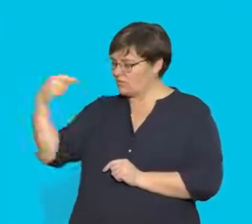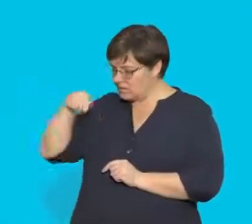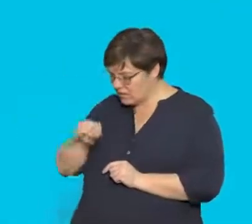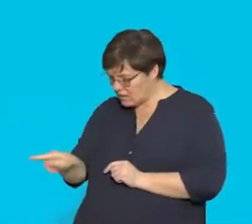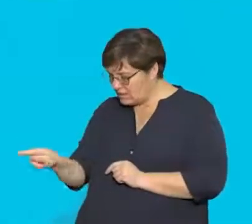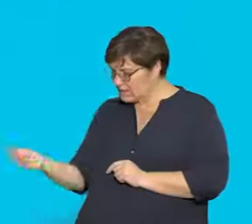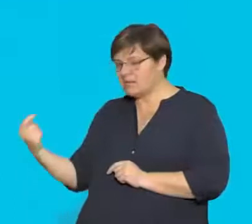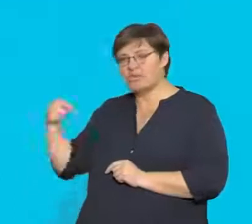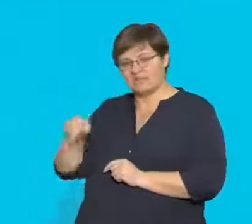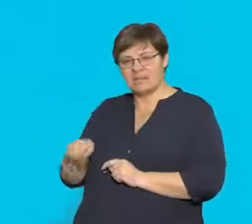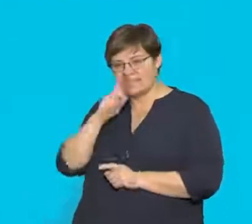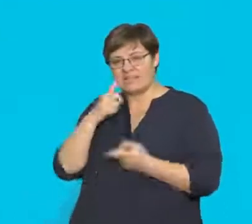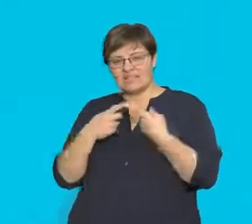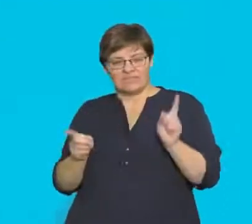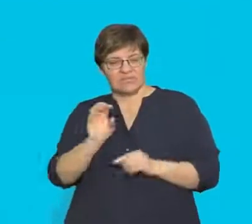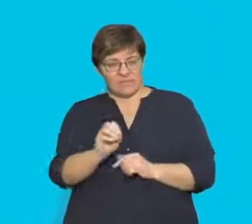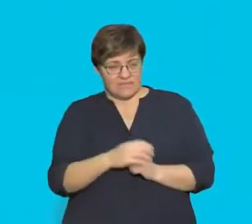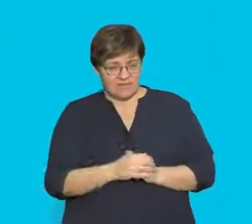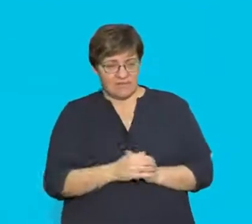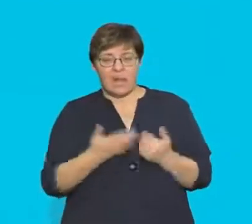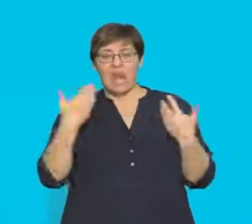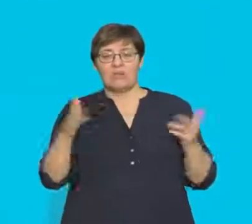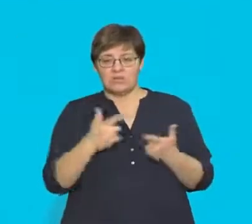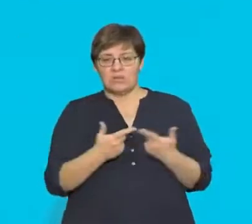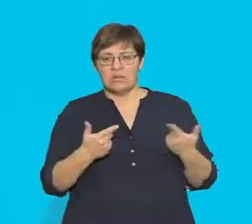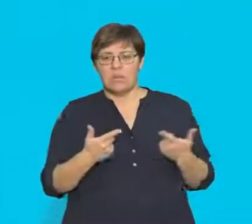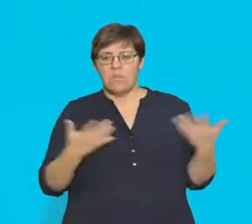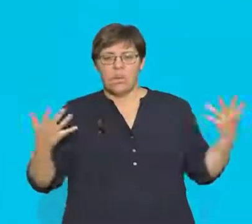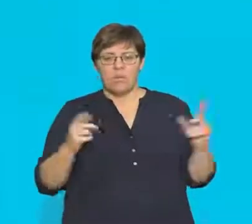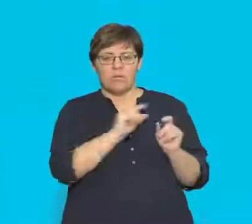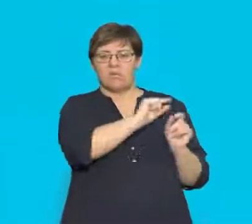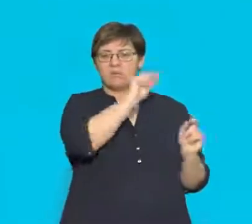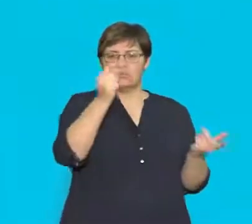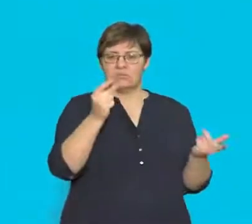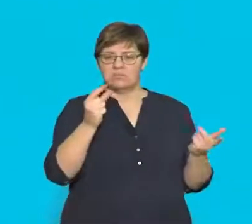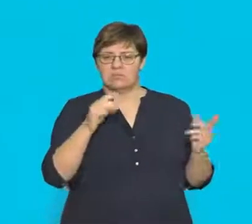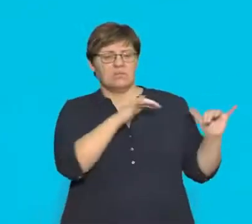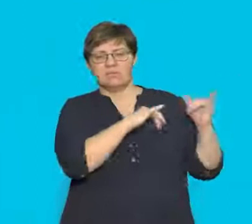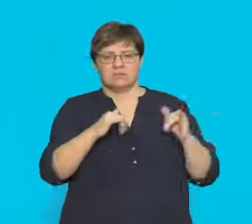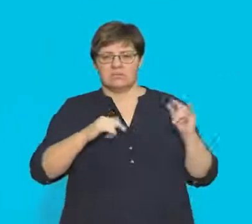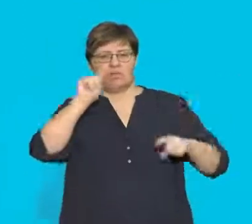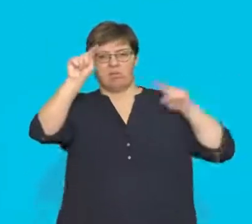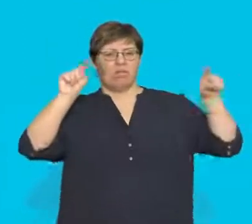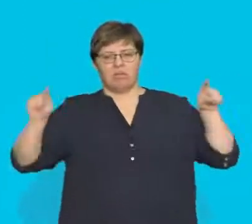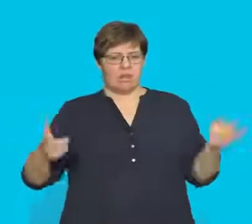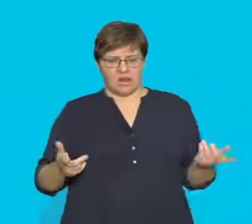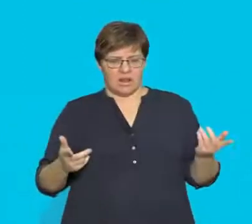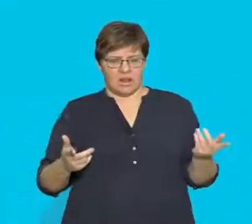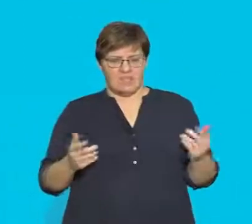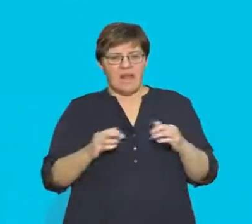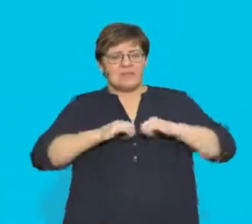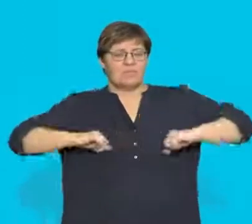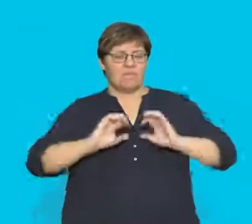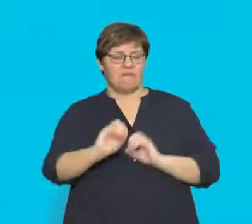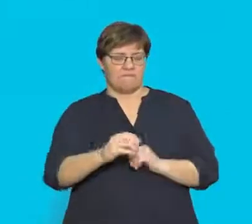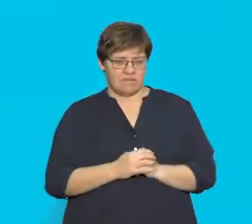loop and outside the loop. Outside the loop, the field lines are non-uniform. They're quite spaced out.